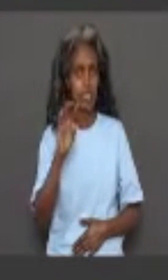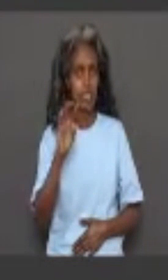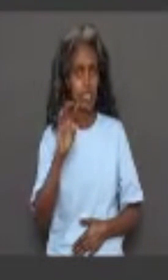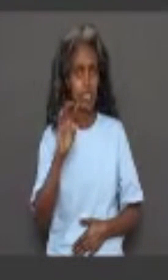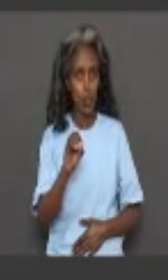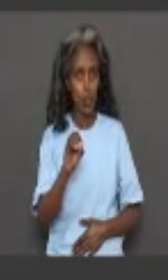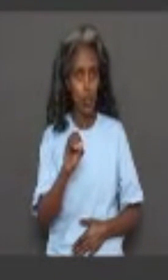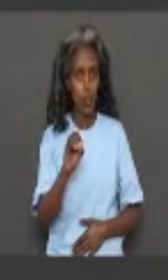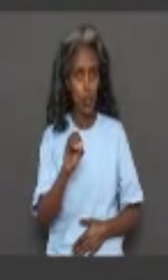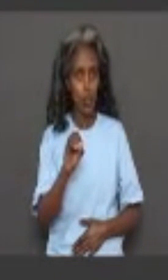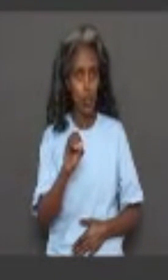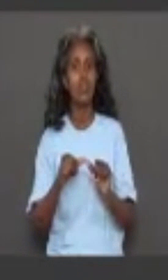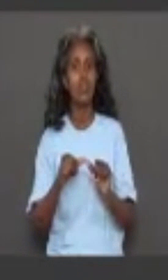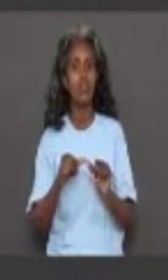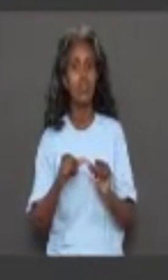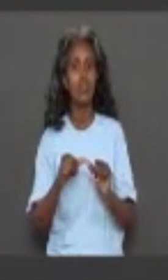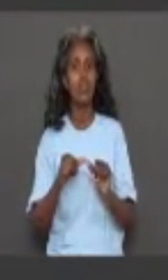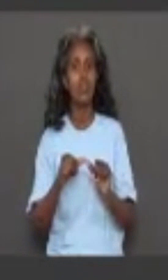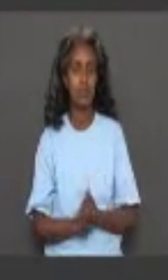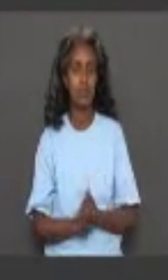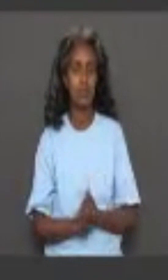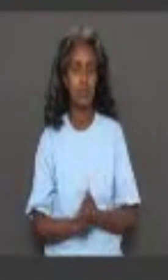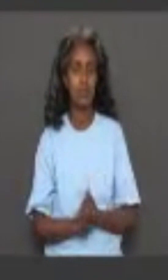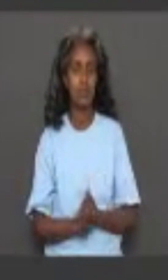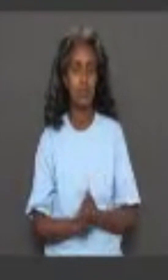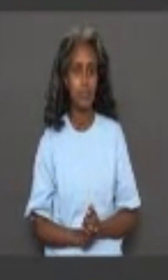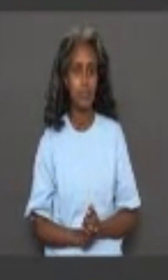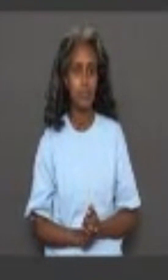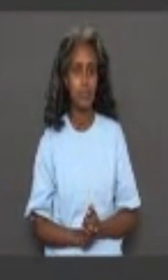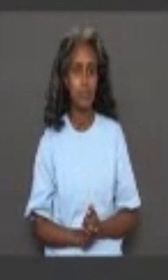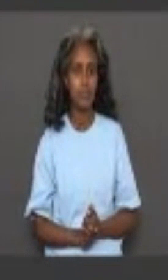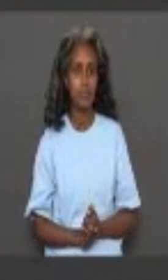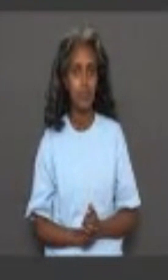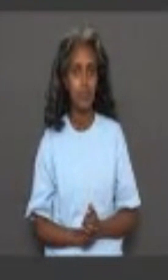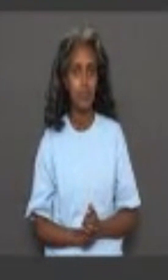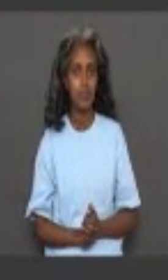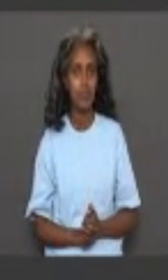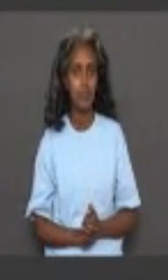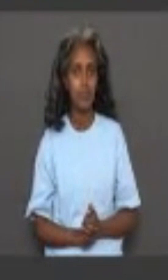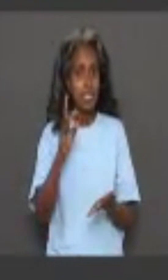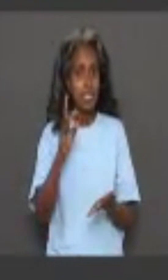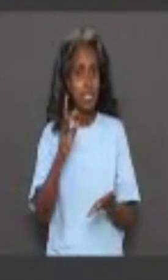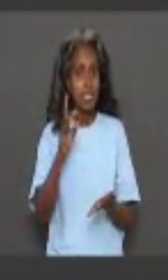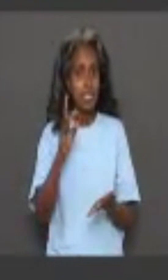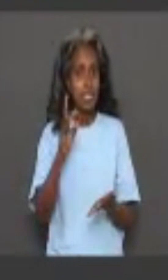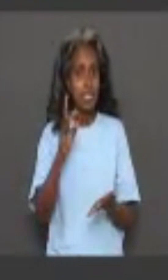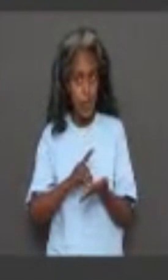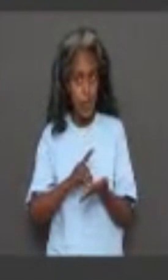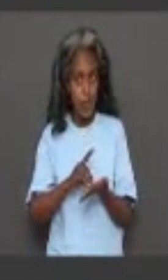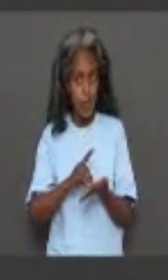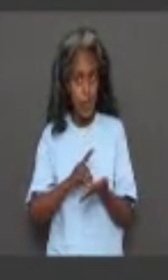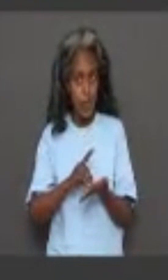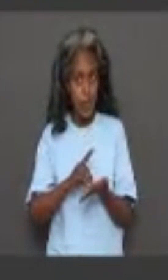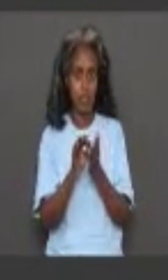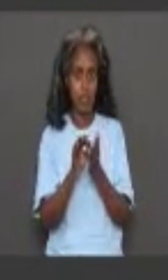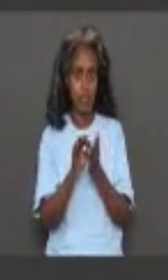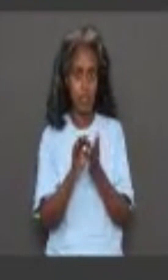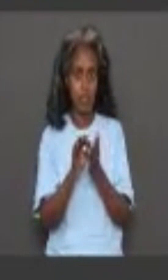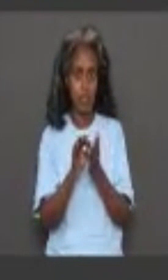2.2360 and on and on. The decimal number for the